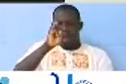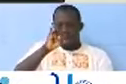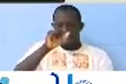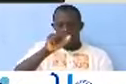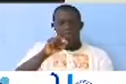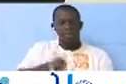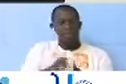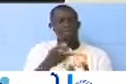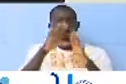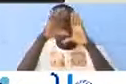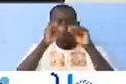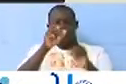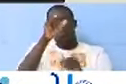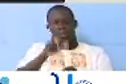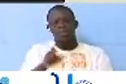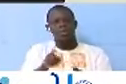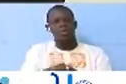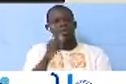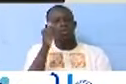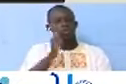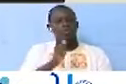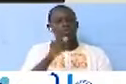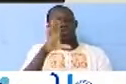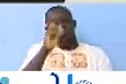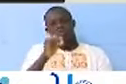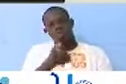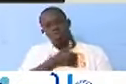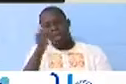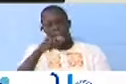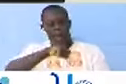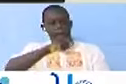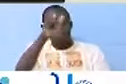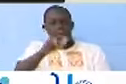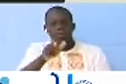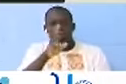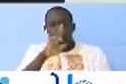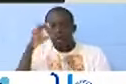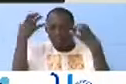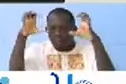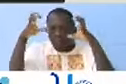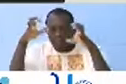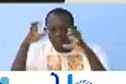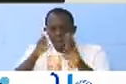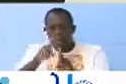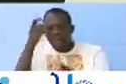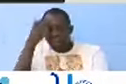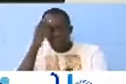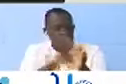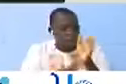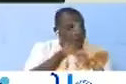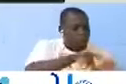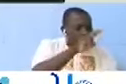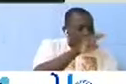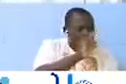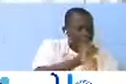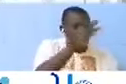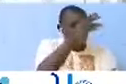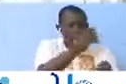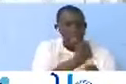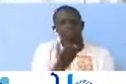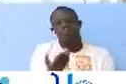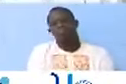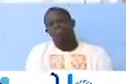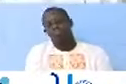vendettas. Sorry. Ngin kibaro fanan soton ko min NIA do